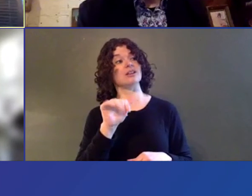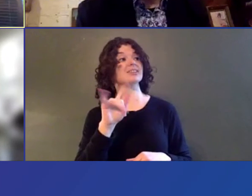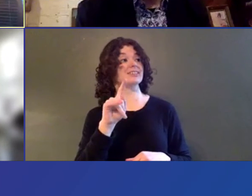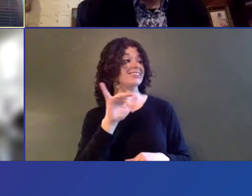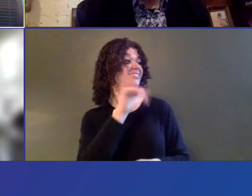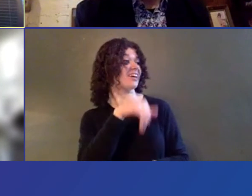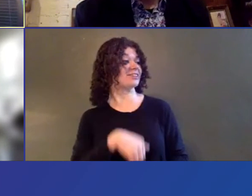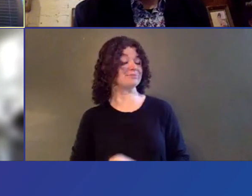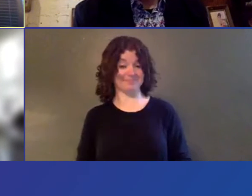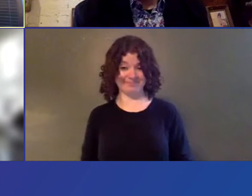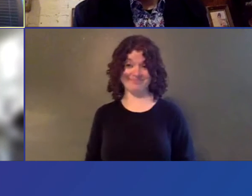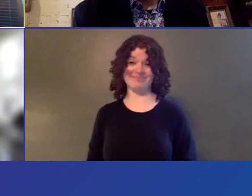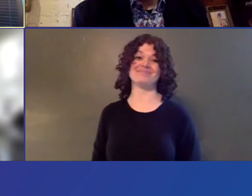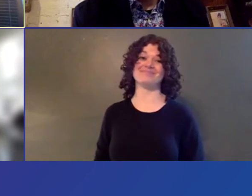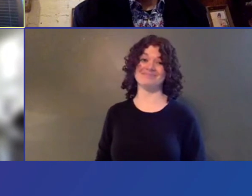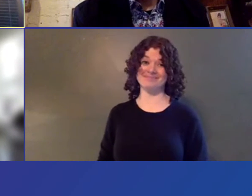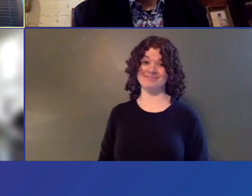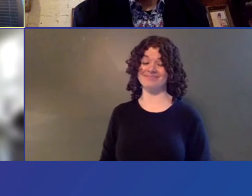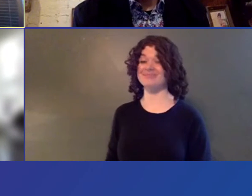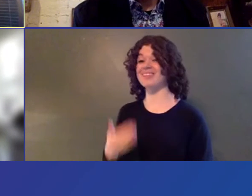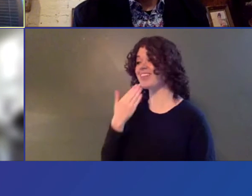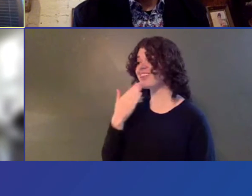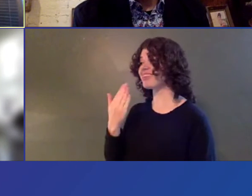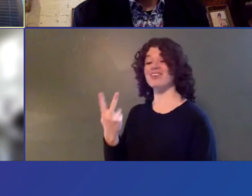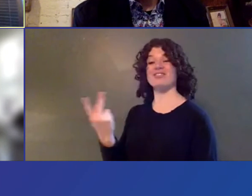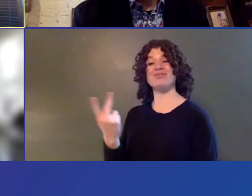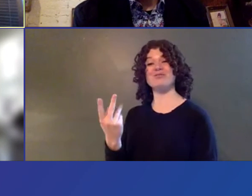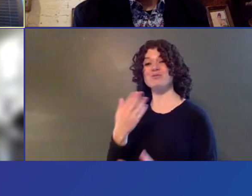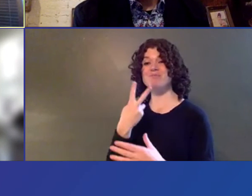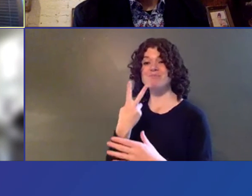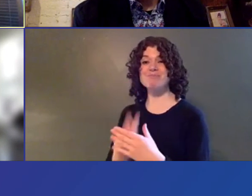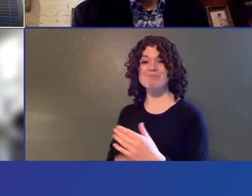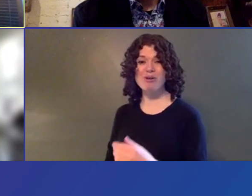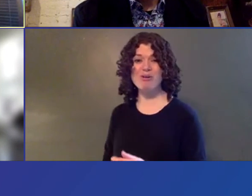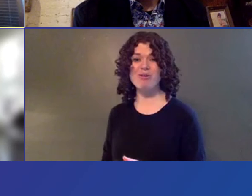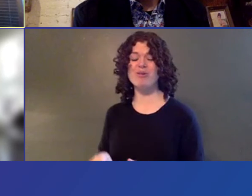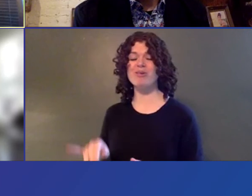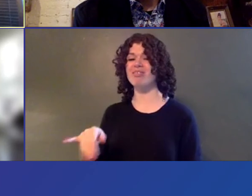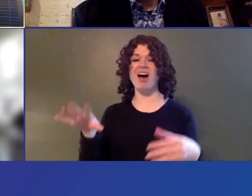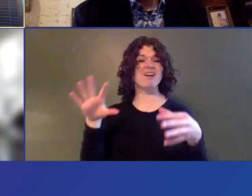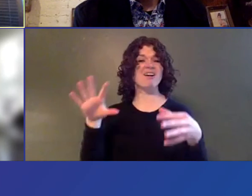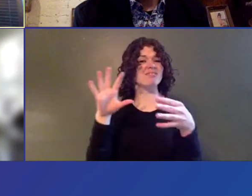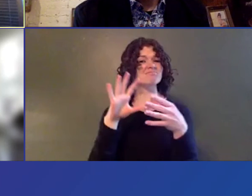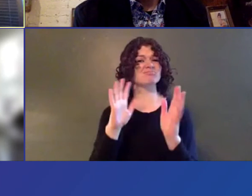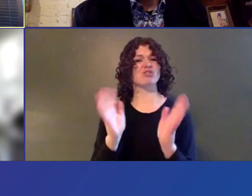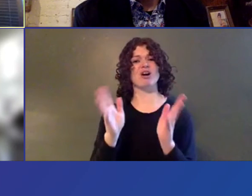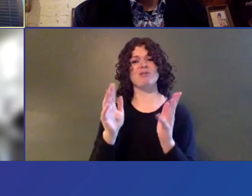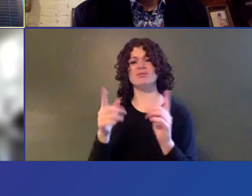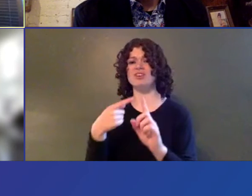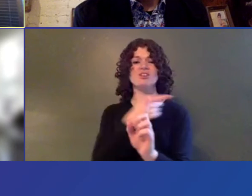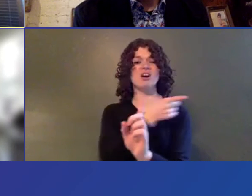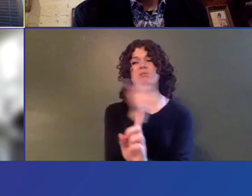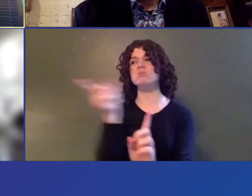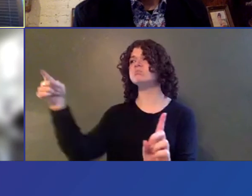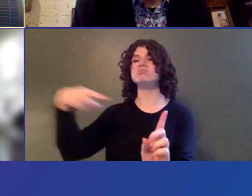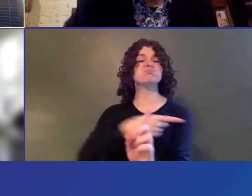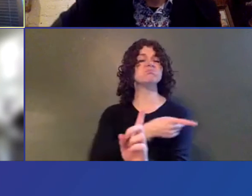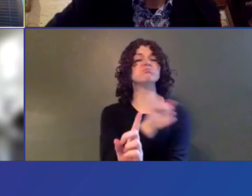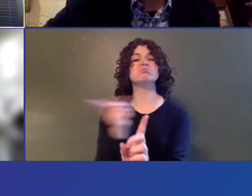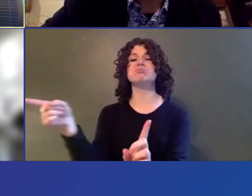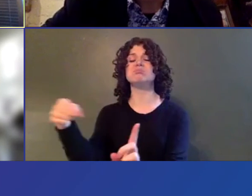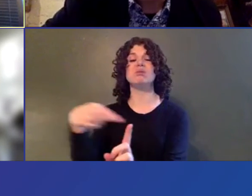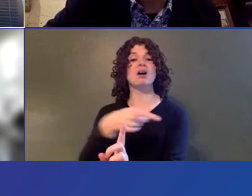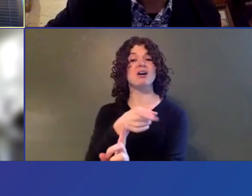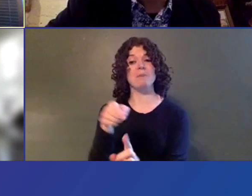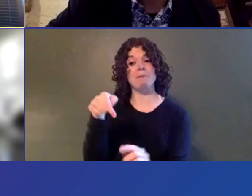Thank you both so much. We went to many different places in this conversation, and there are many more. But this is not